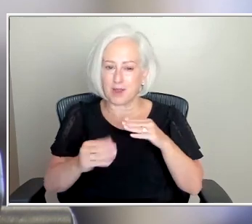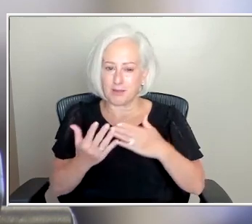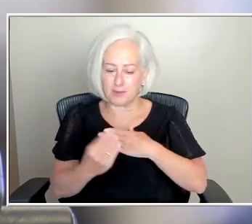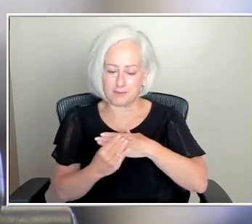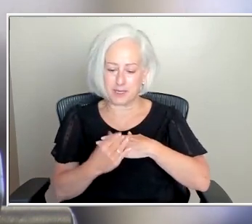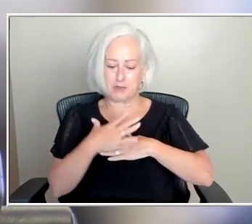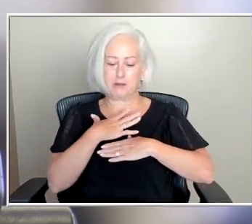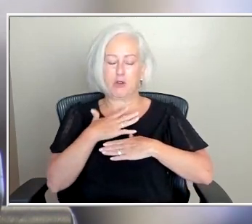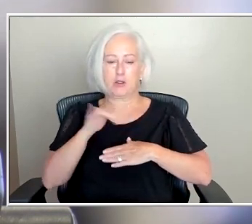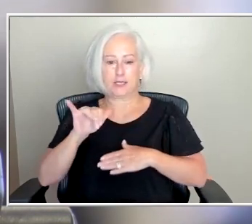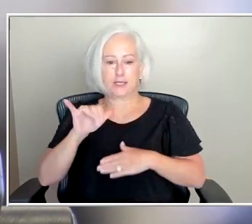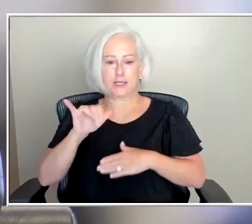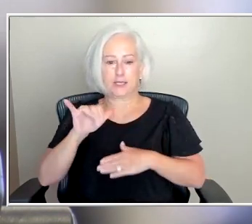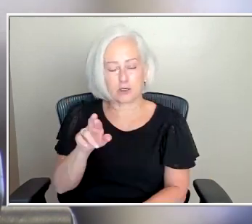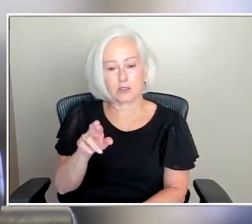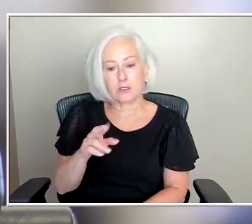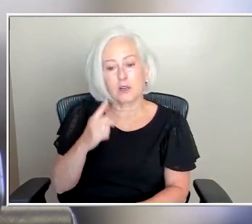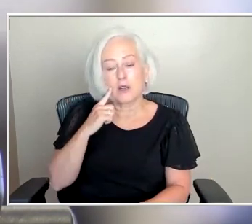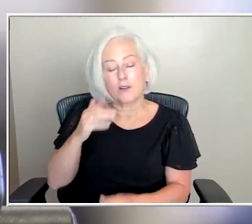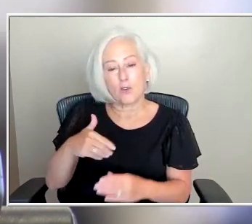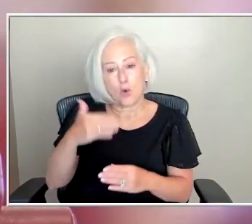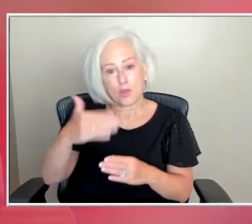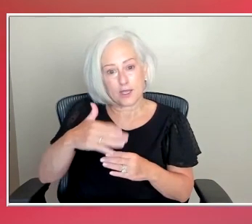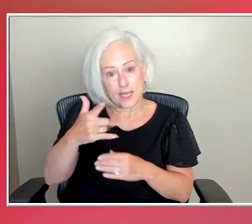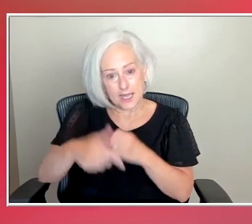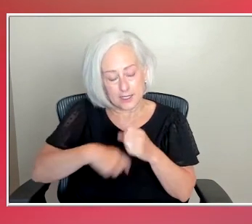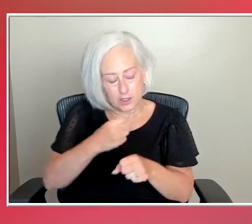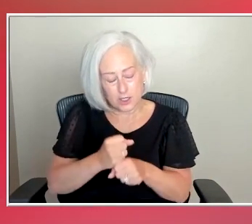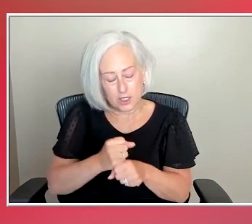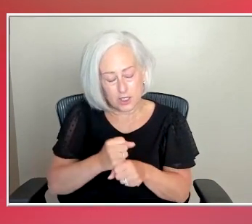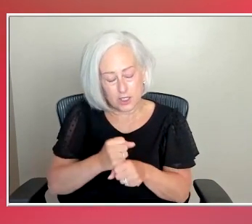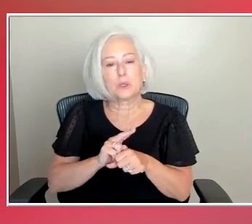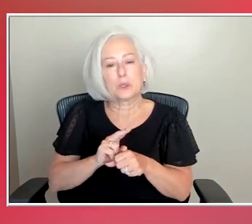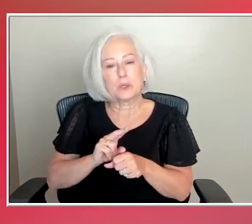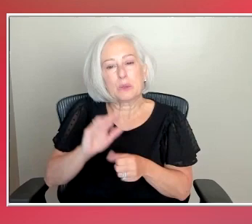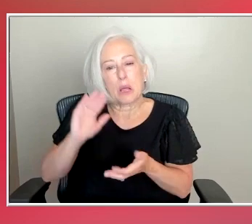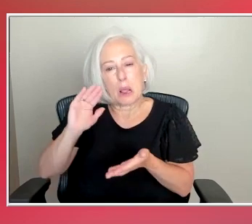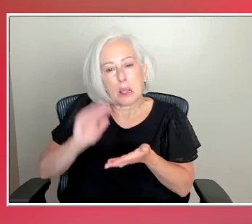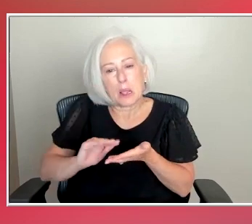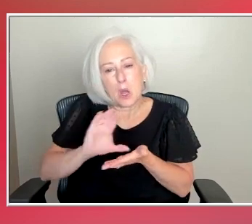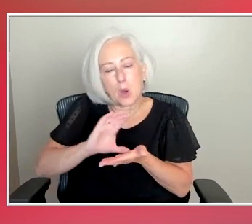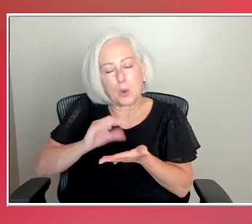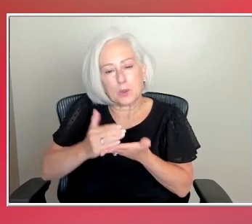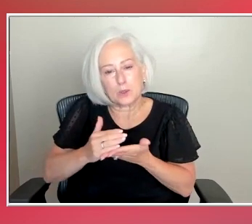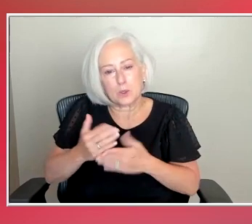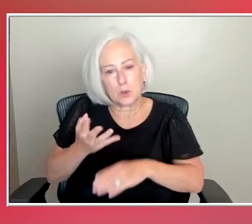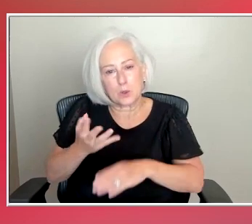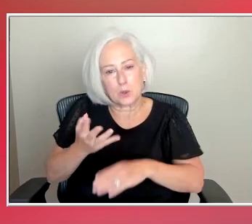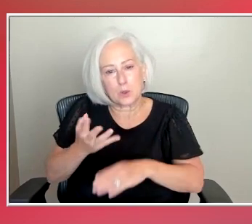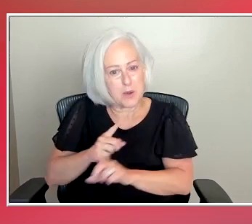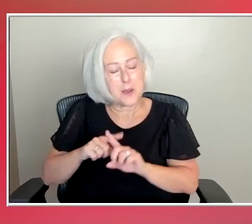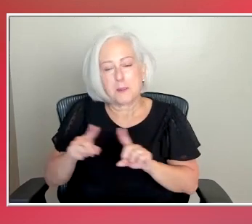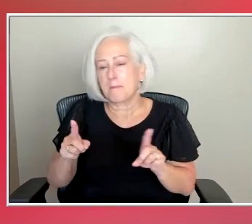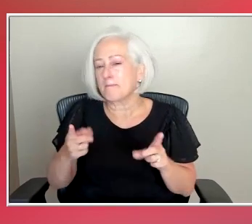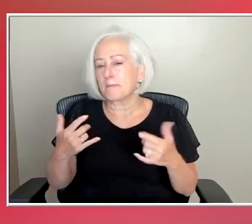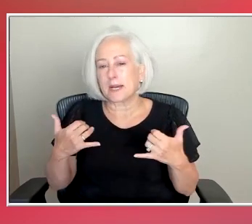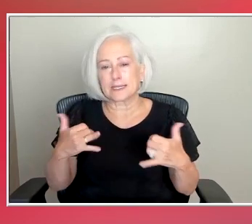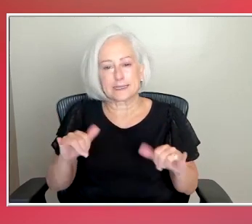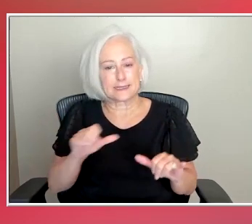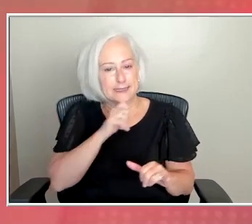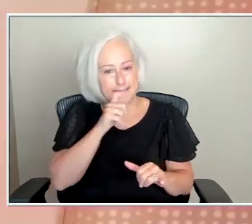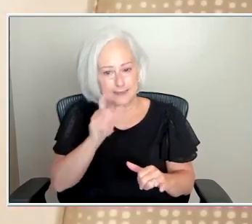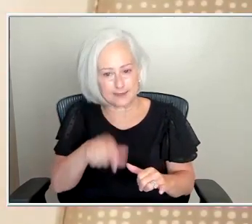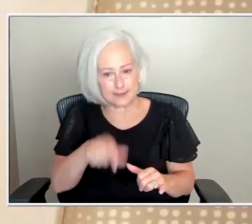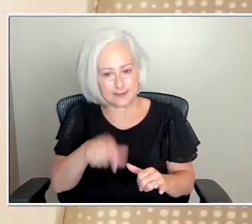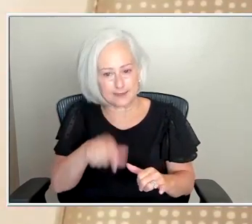Gregory was on a low-dose chemo, which worked for a while, but then his condition worsened. He needed a stem cell